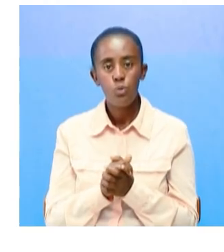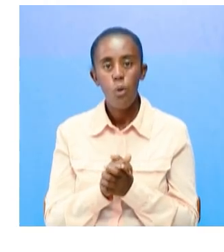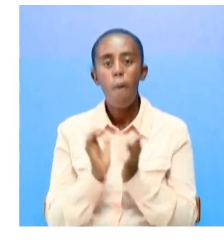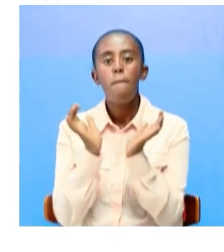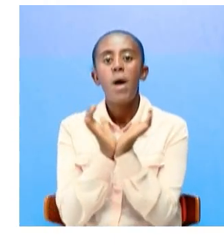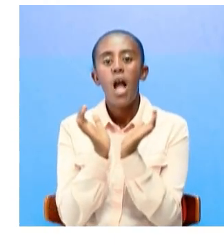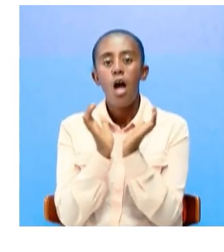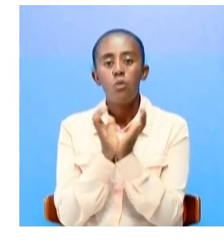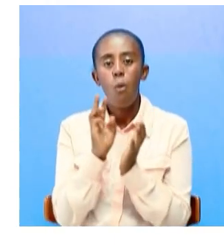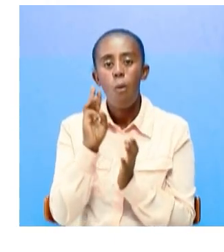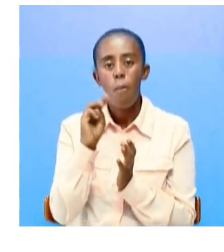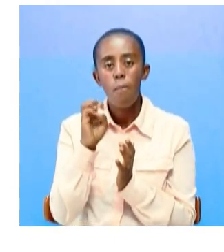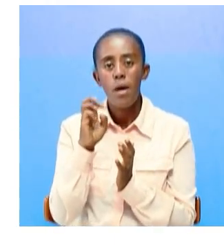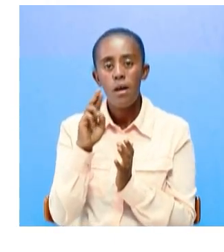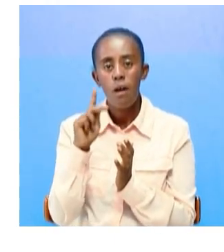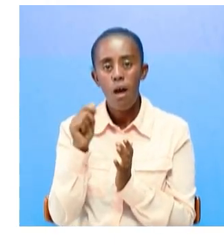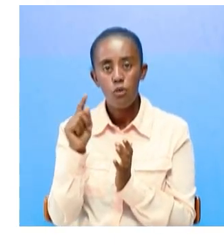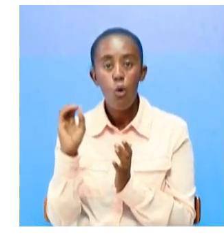Mercado?